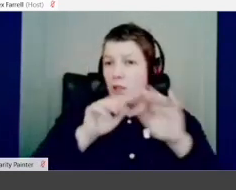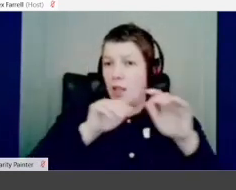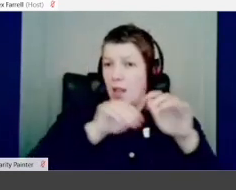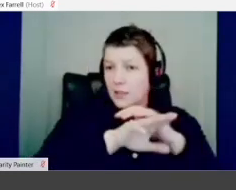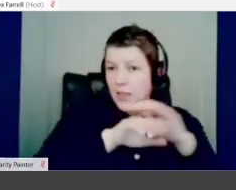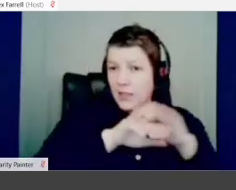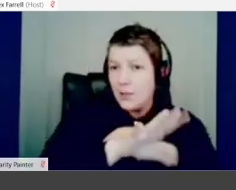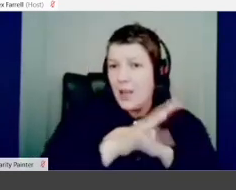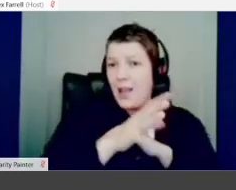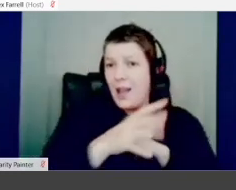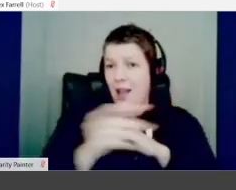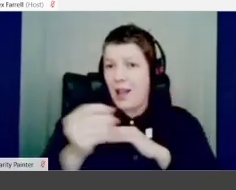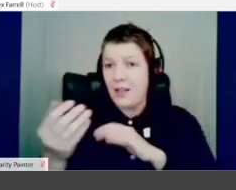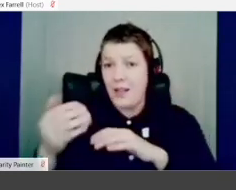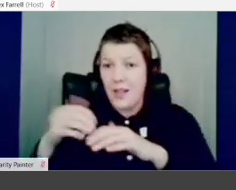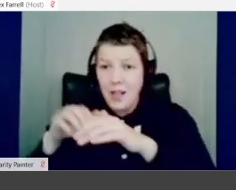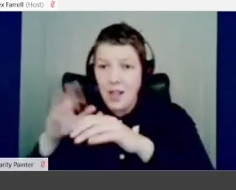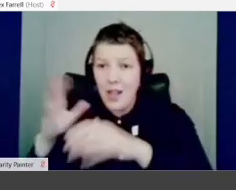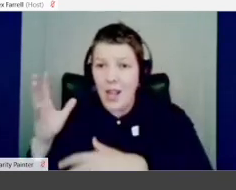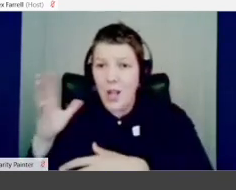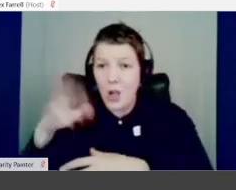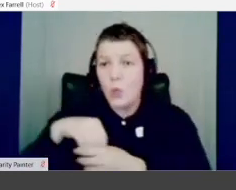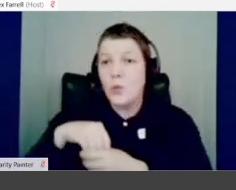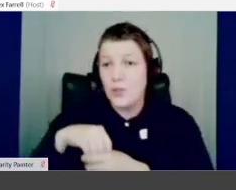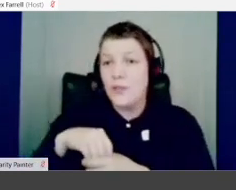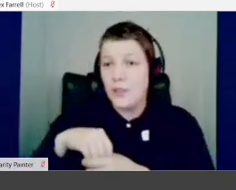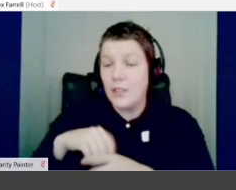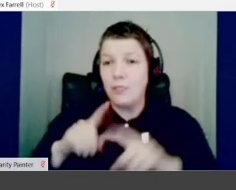different ways and on so many different levels.